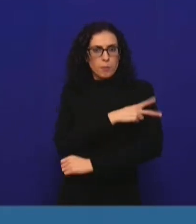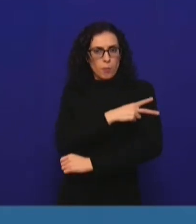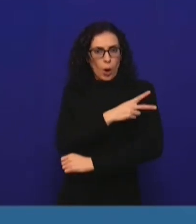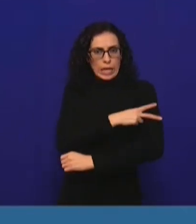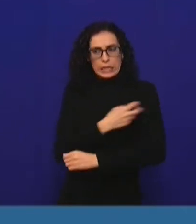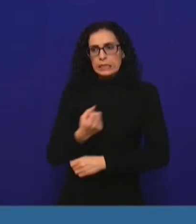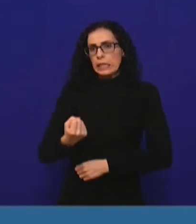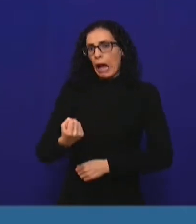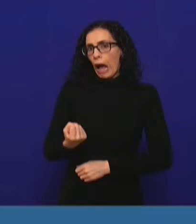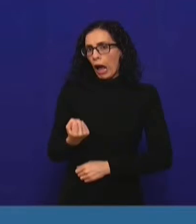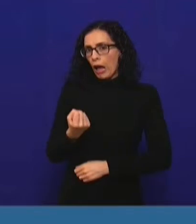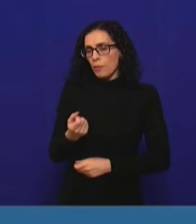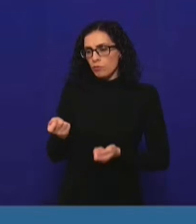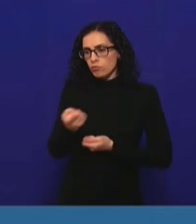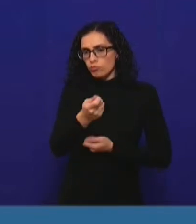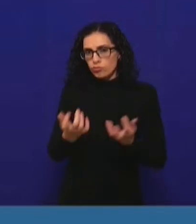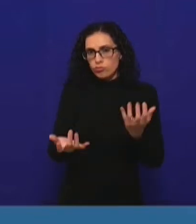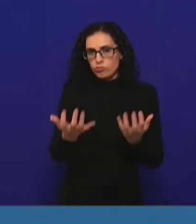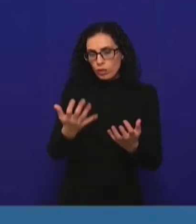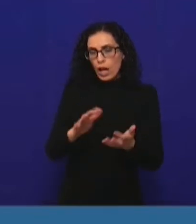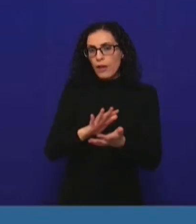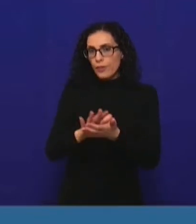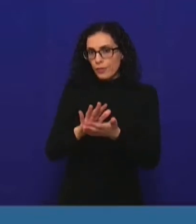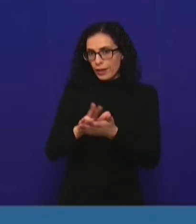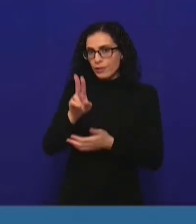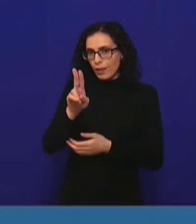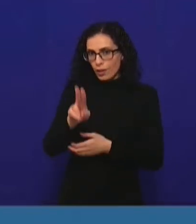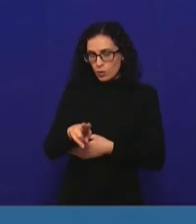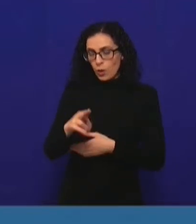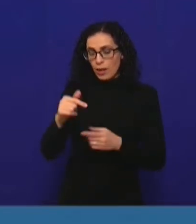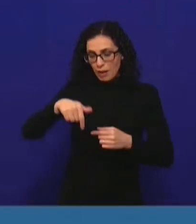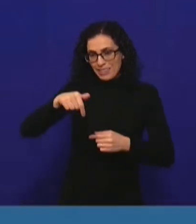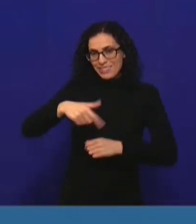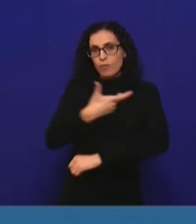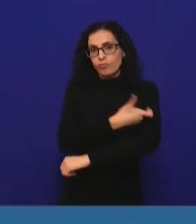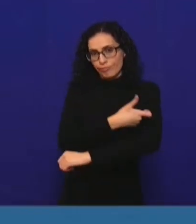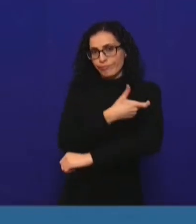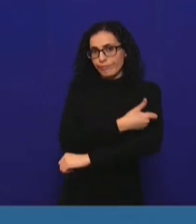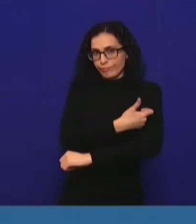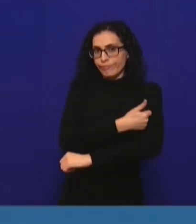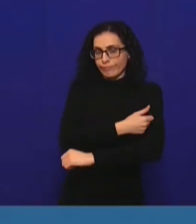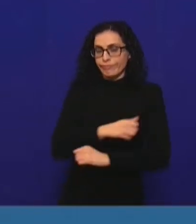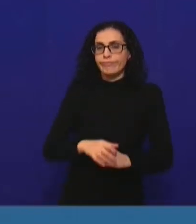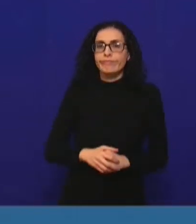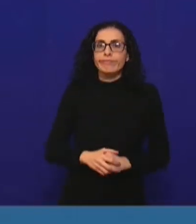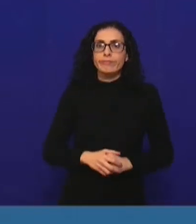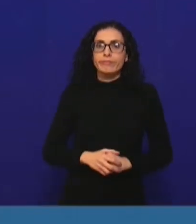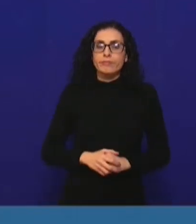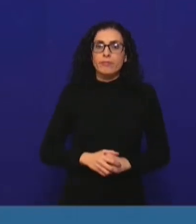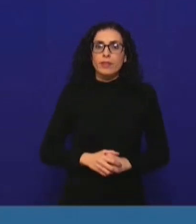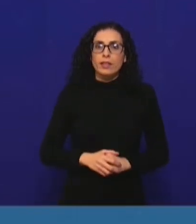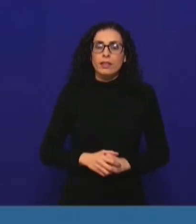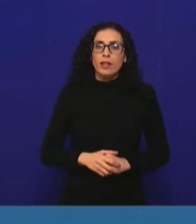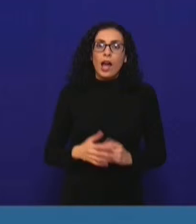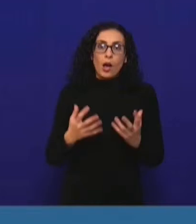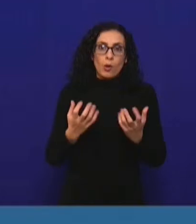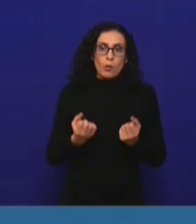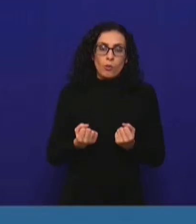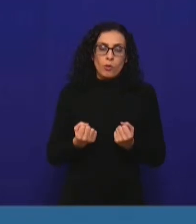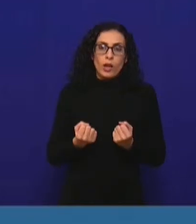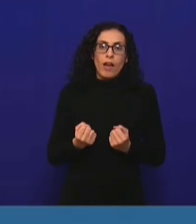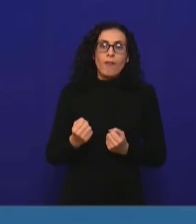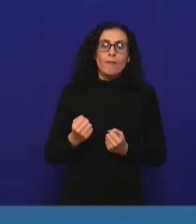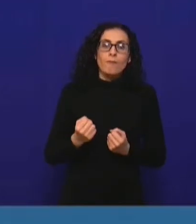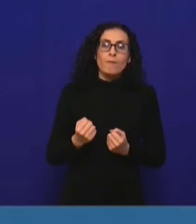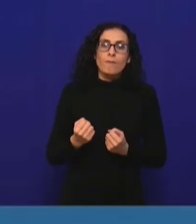army, and all these are being vaccinated at present time so that they will be also covered. We have also moved on